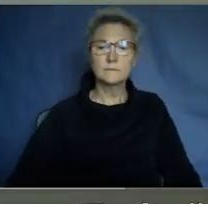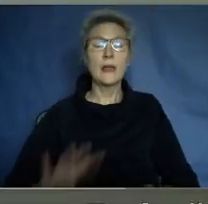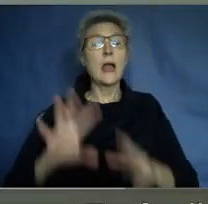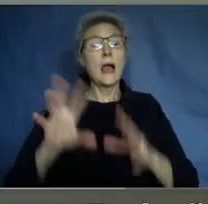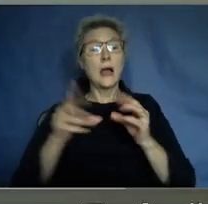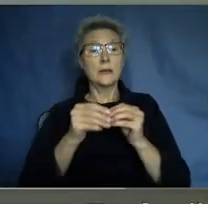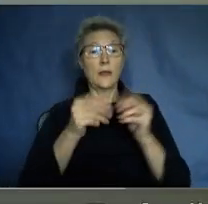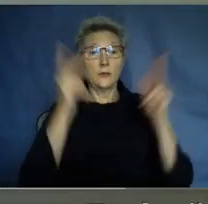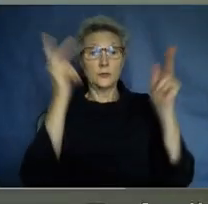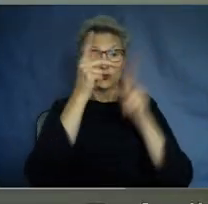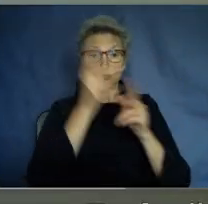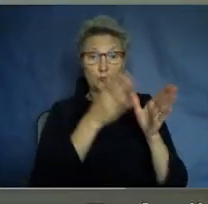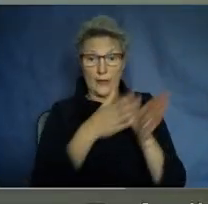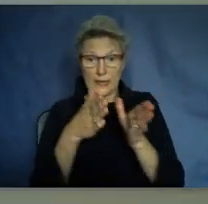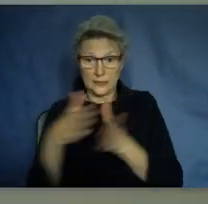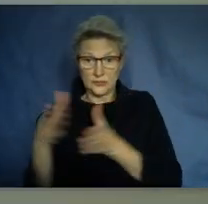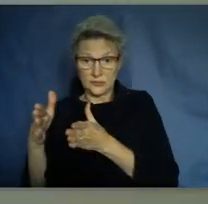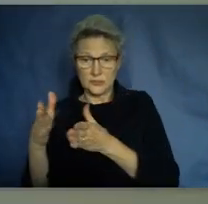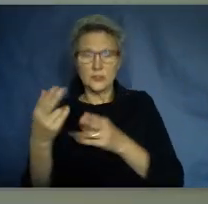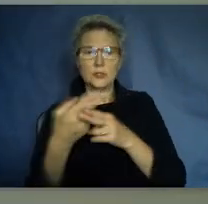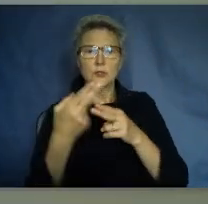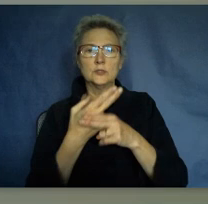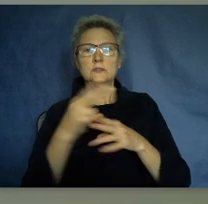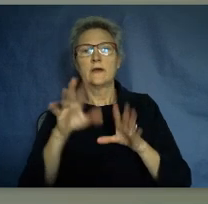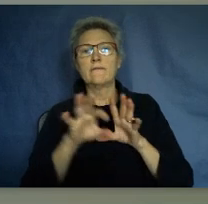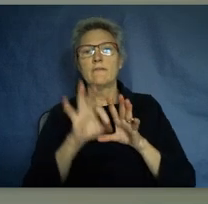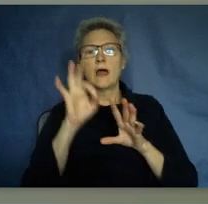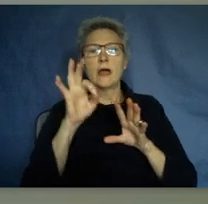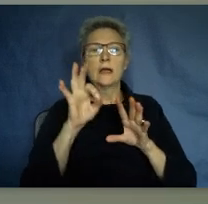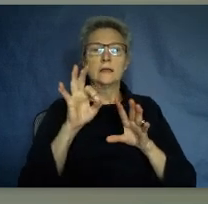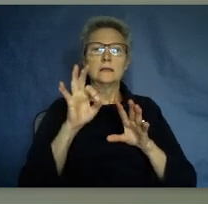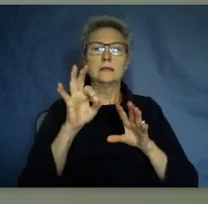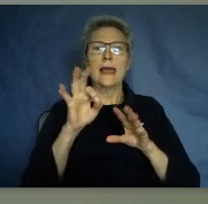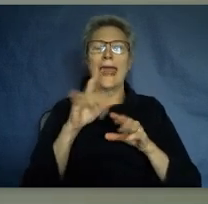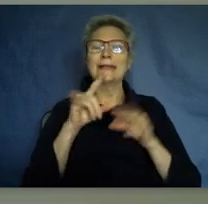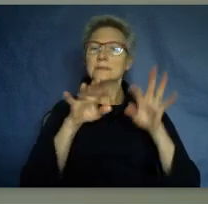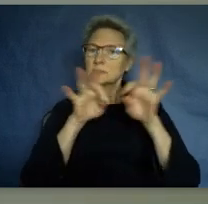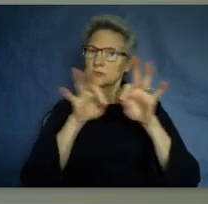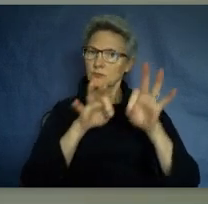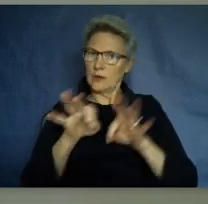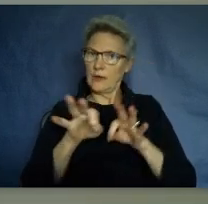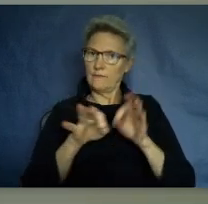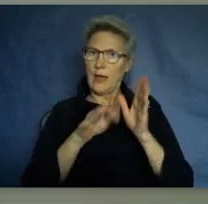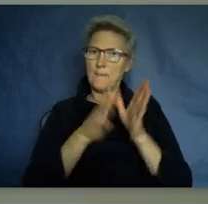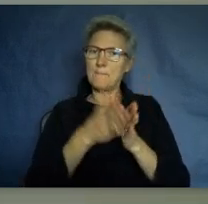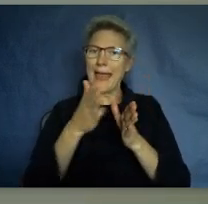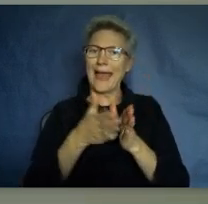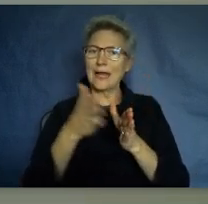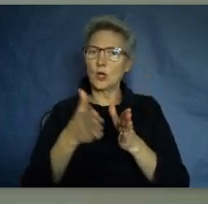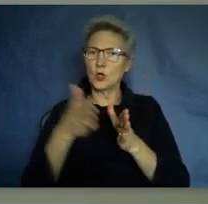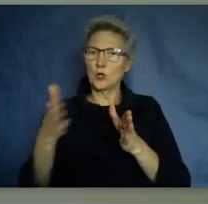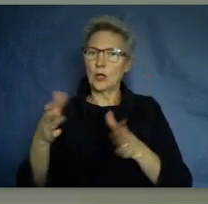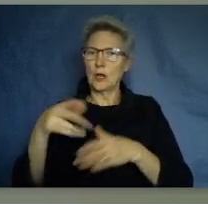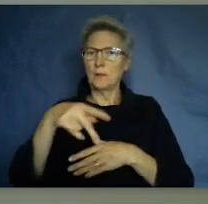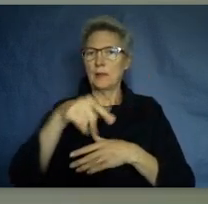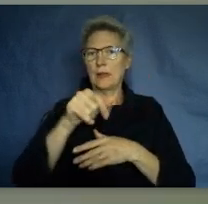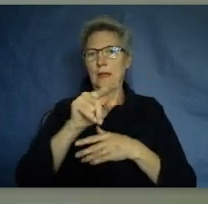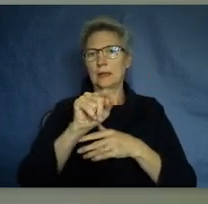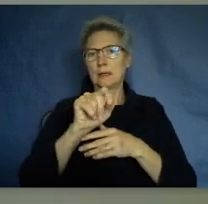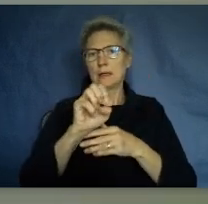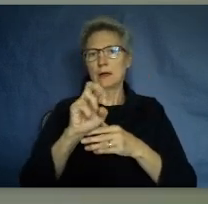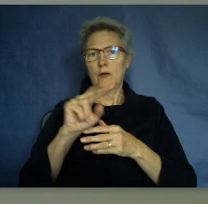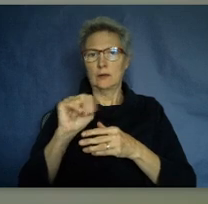Another strategy that we can use is to find and describe a pattern. So let's take a look at